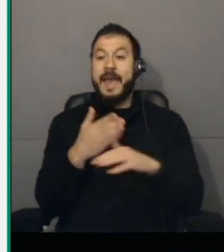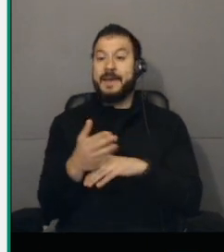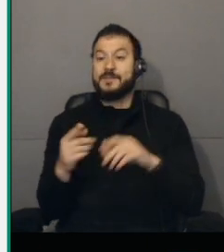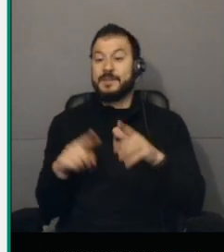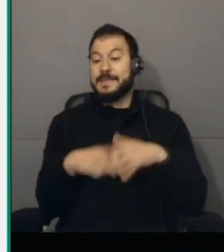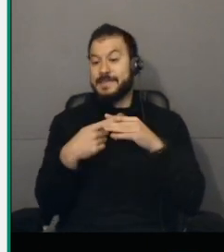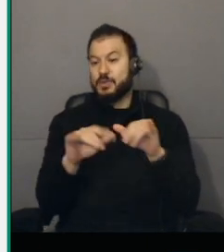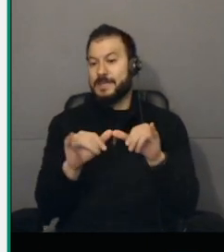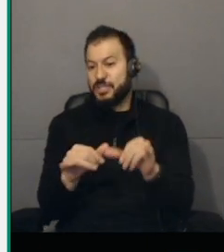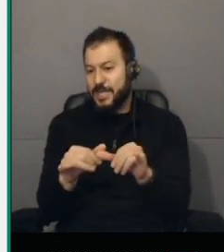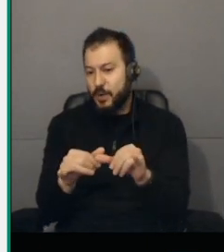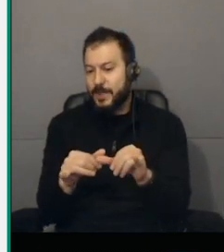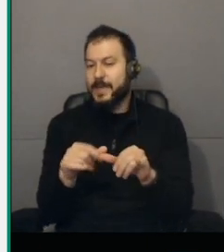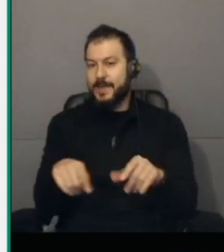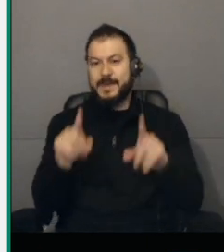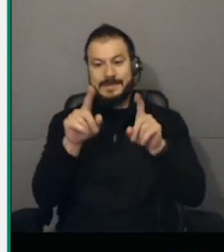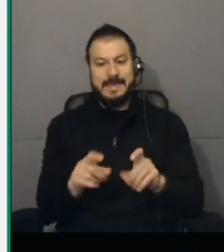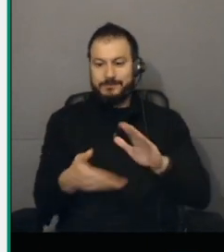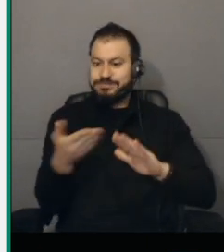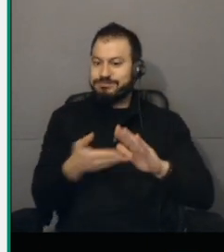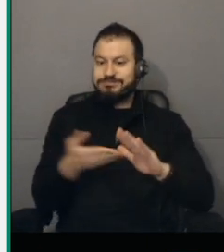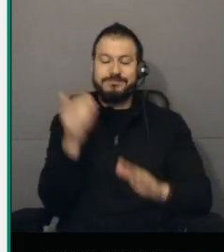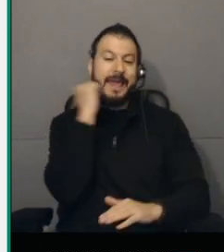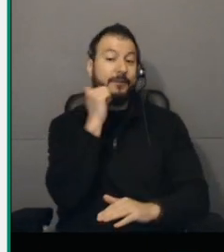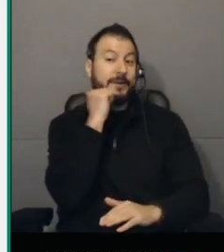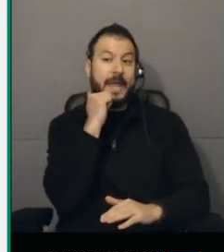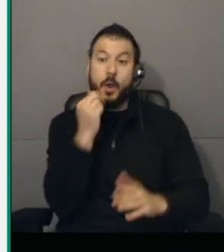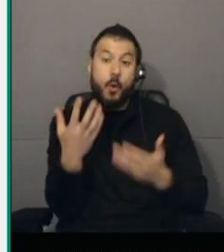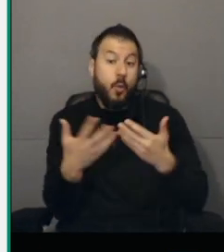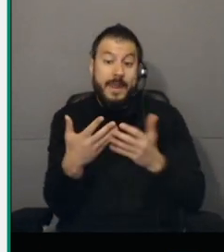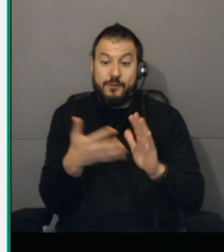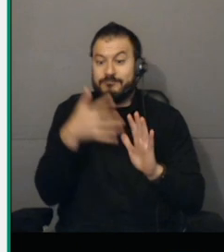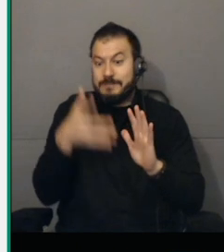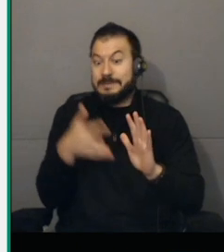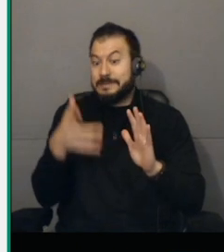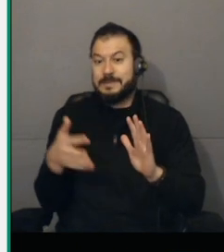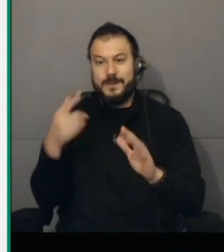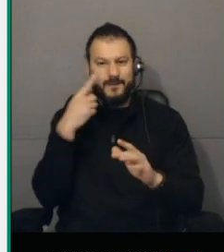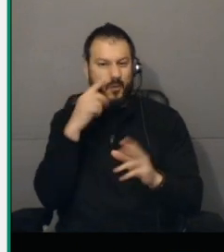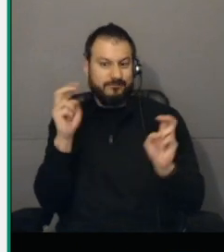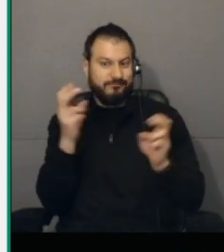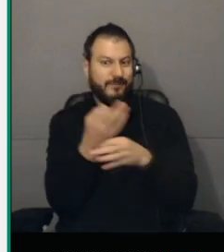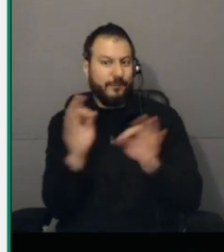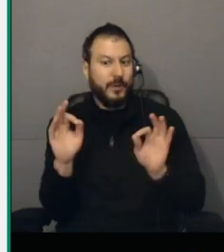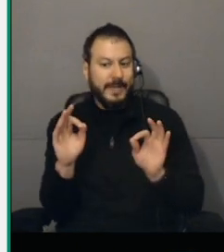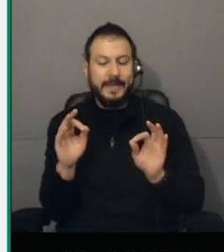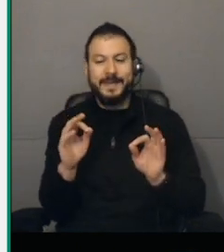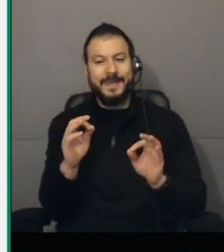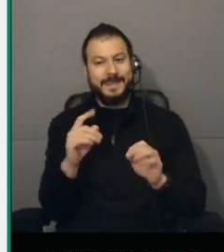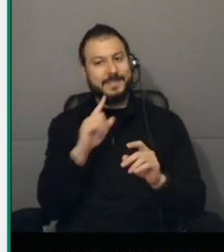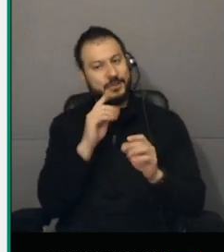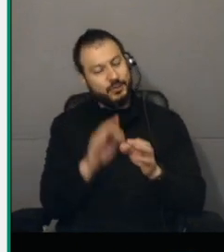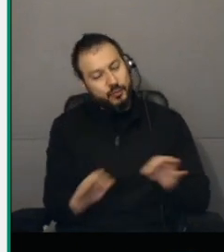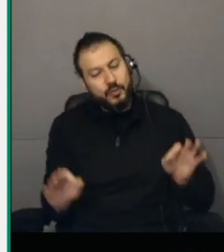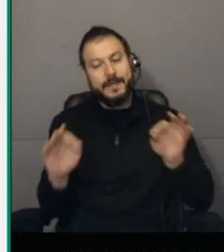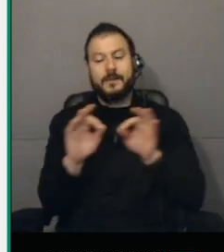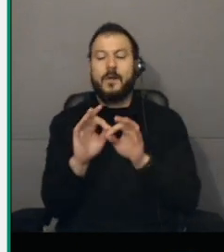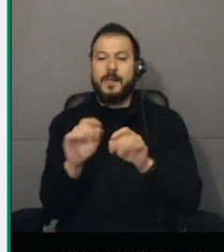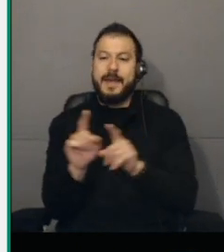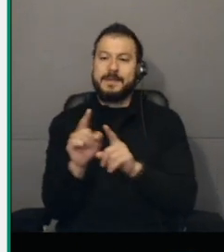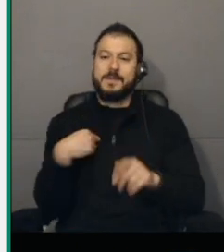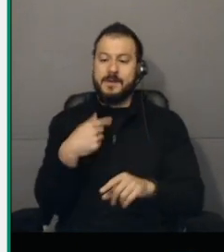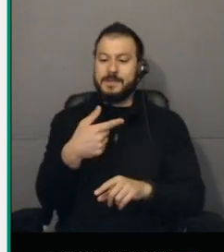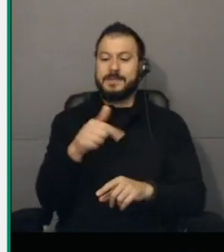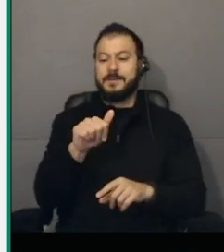engineering investment, these test cases run every day or at whatever cadence, effectively for free. And this is critical in our era of games as a service